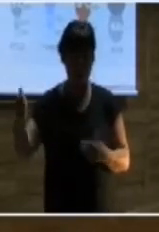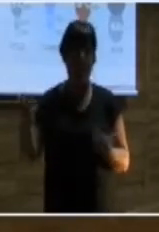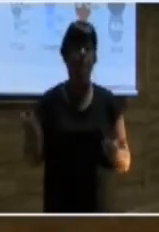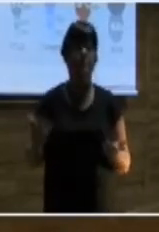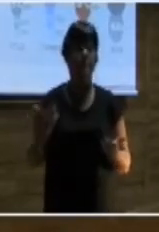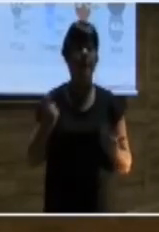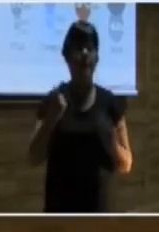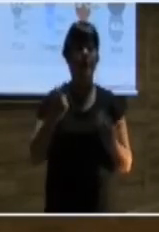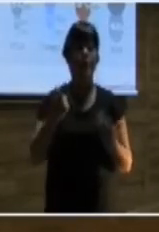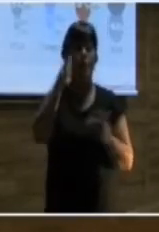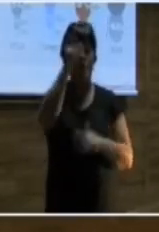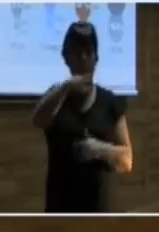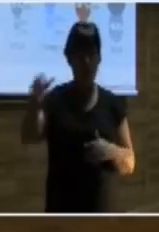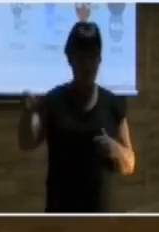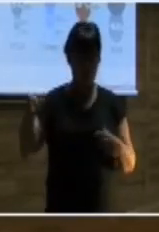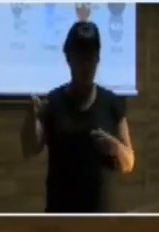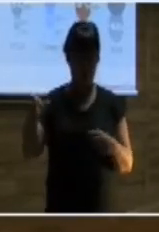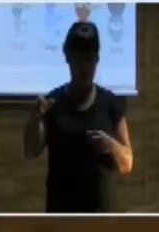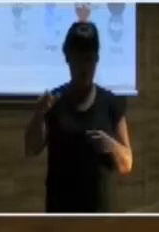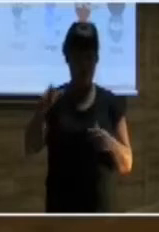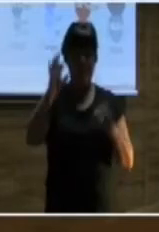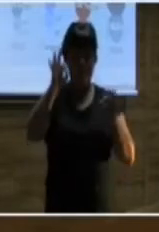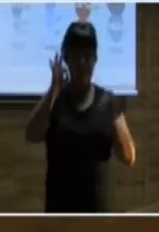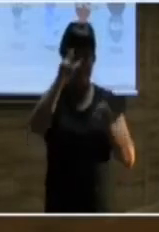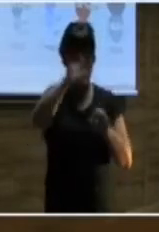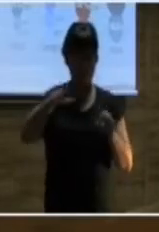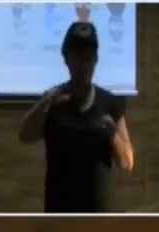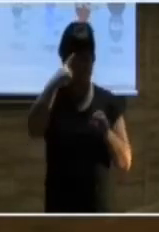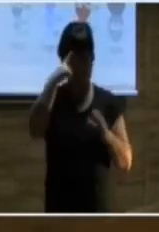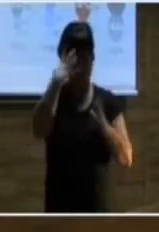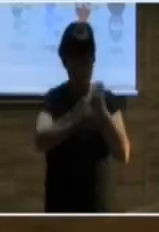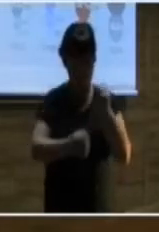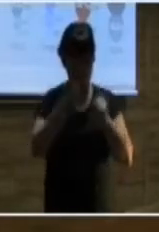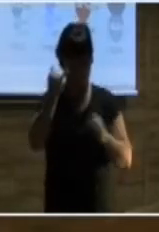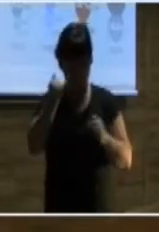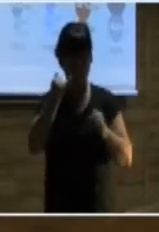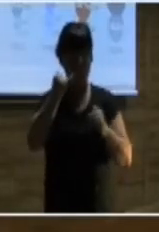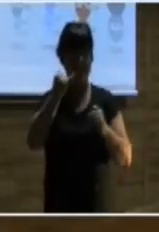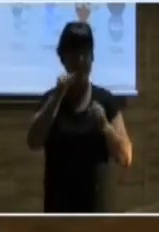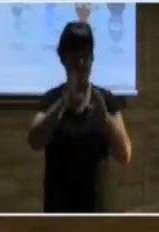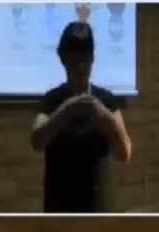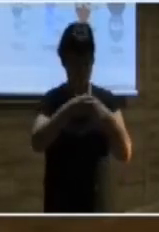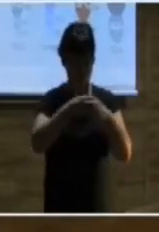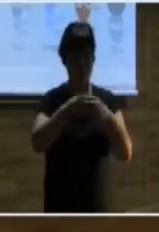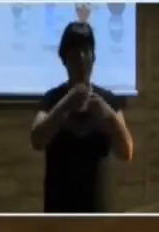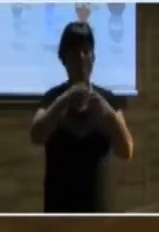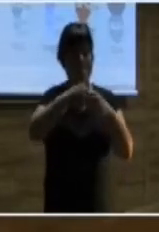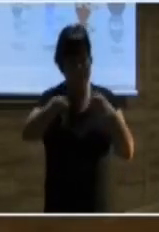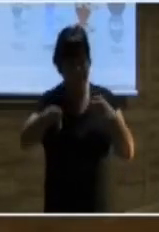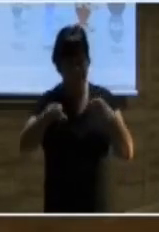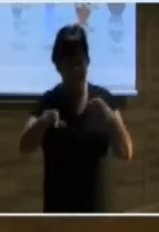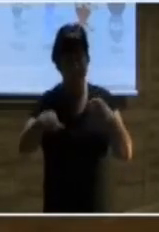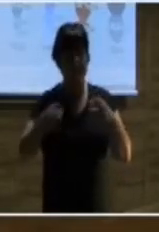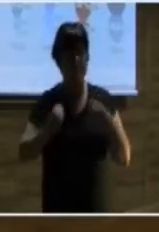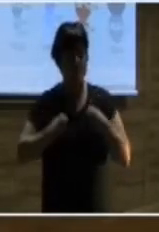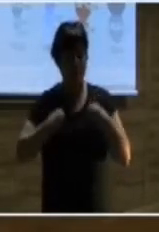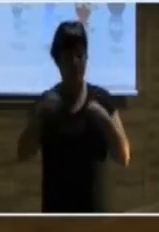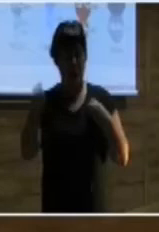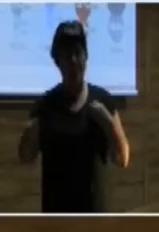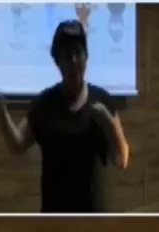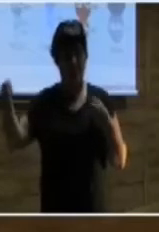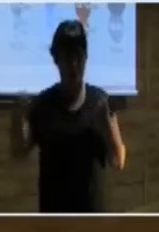dementia live in Asia. That's why those balloons, are bigger. And there it